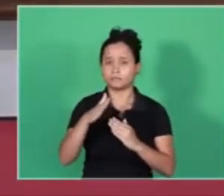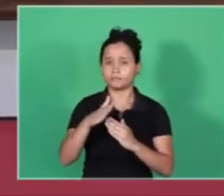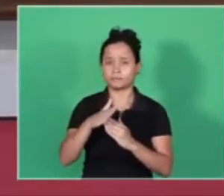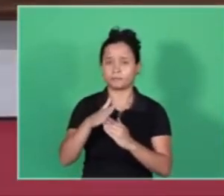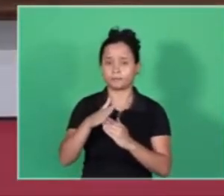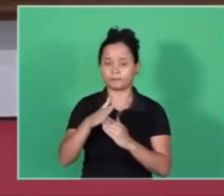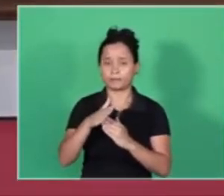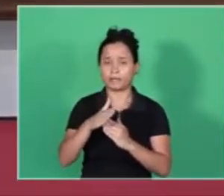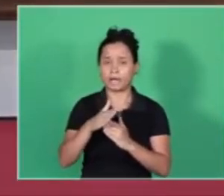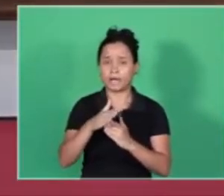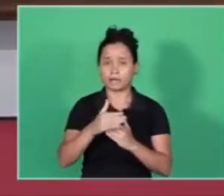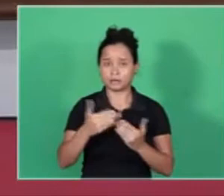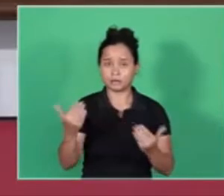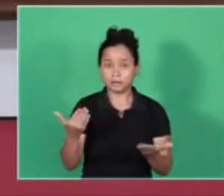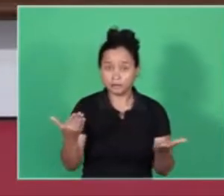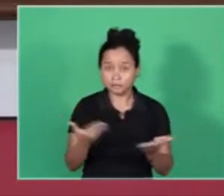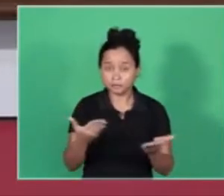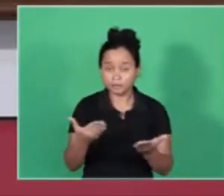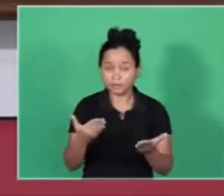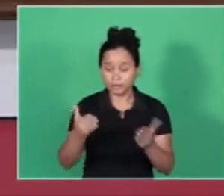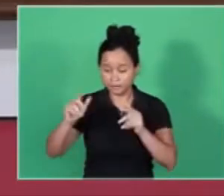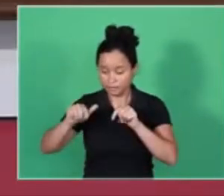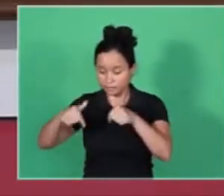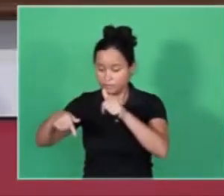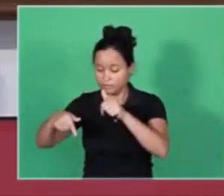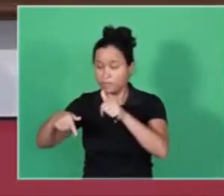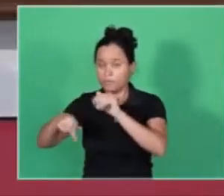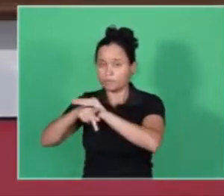The operation of God is here. It's another universe.